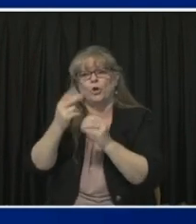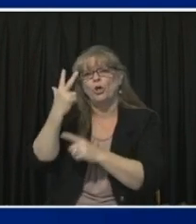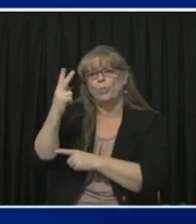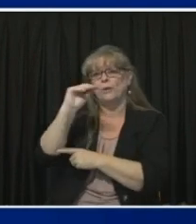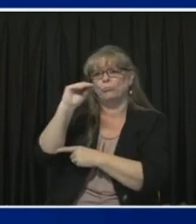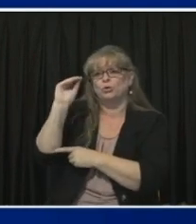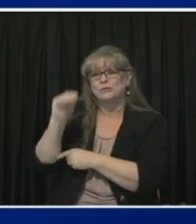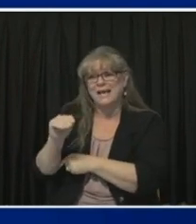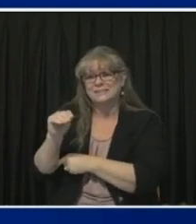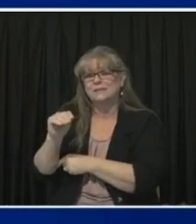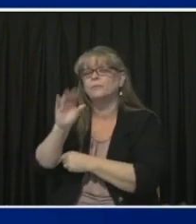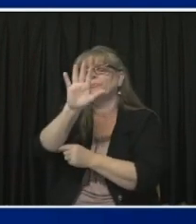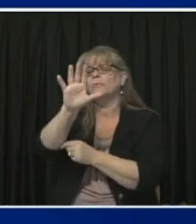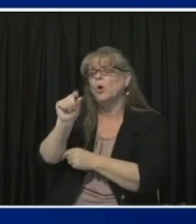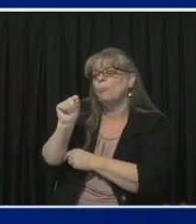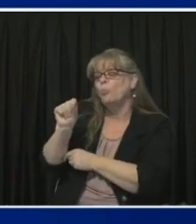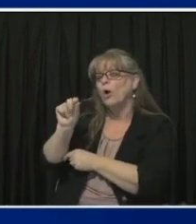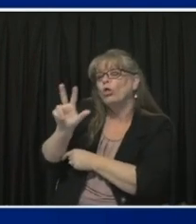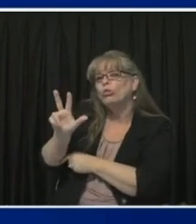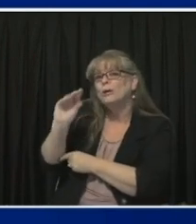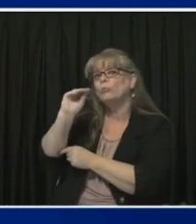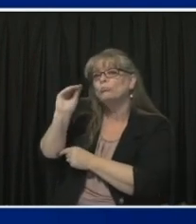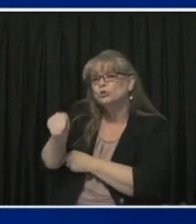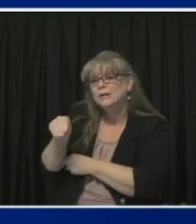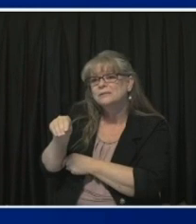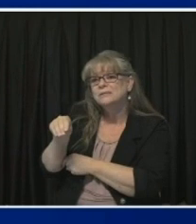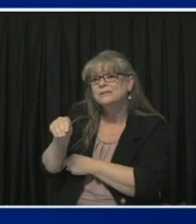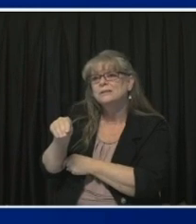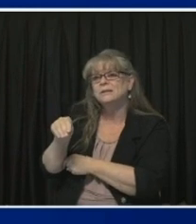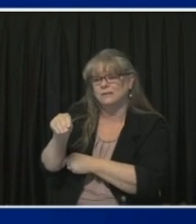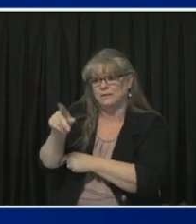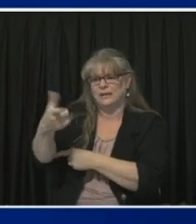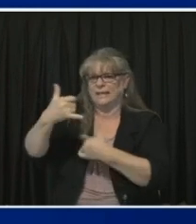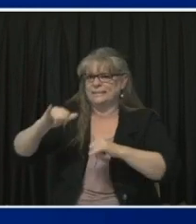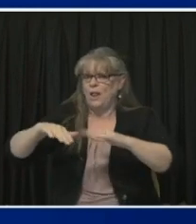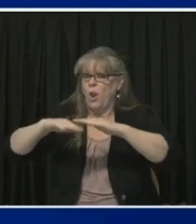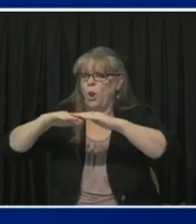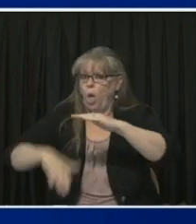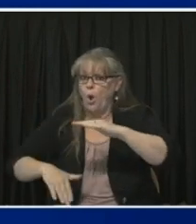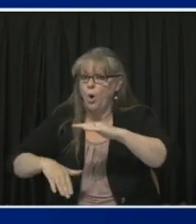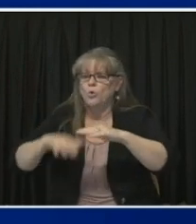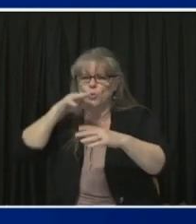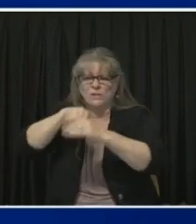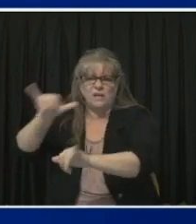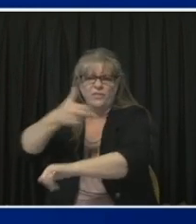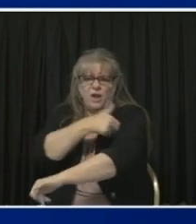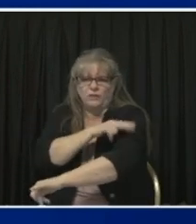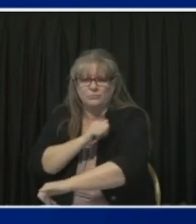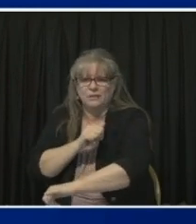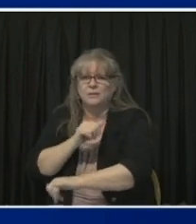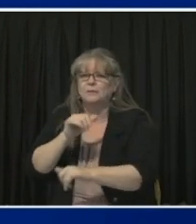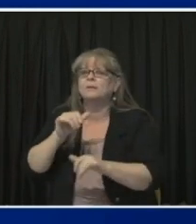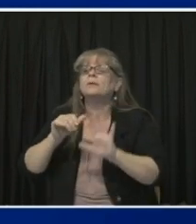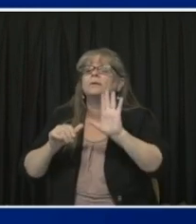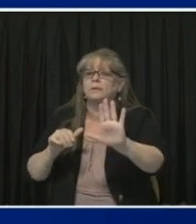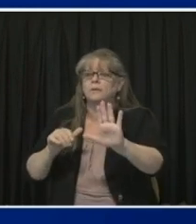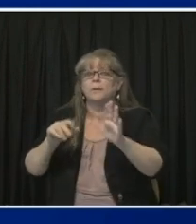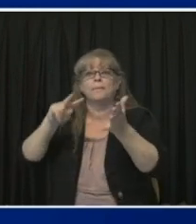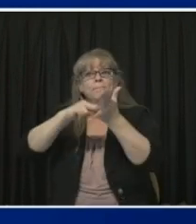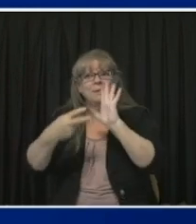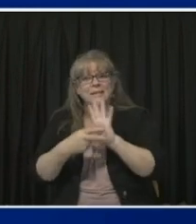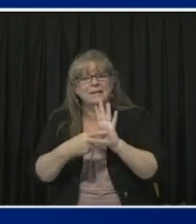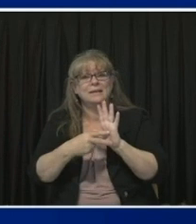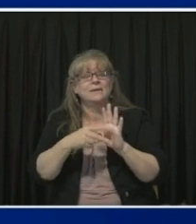still means, especially compared to where we were 6 to 8 weeks ago, but that still means Coloradans are still being rushed to ICUs and hospitals